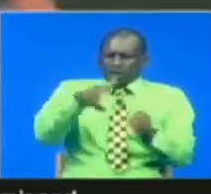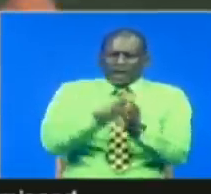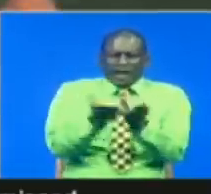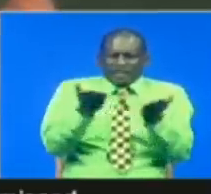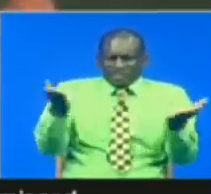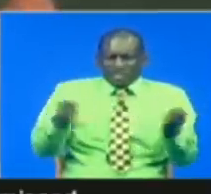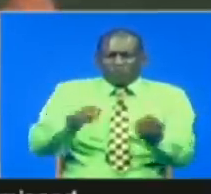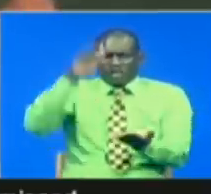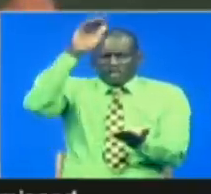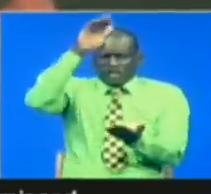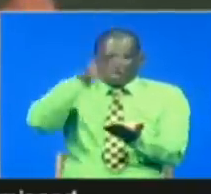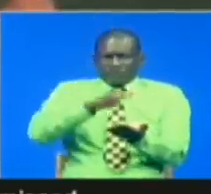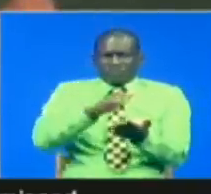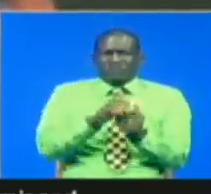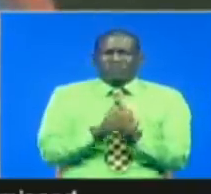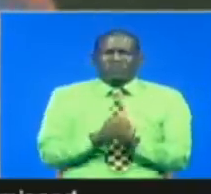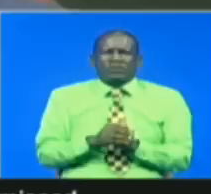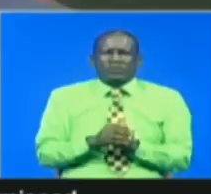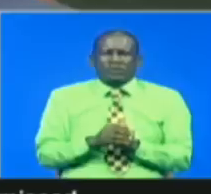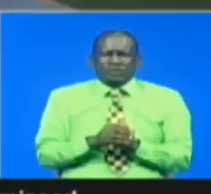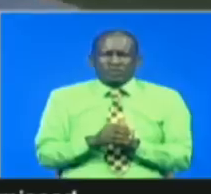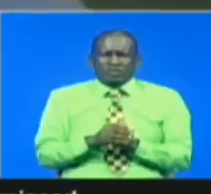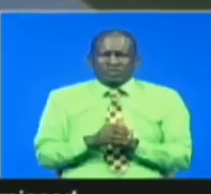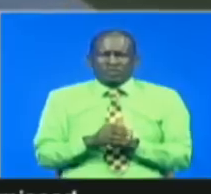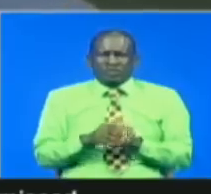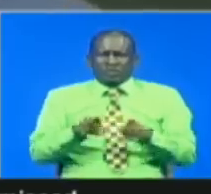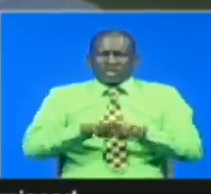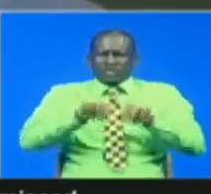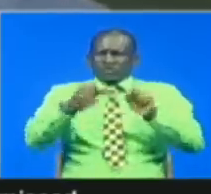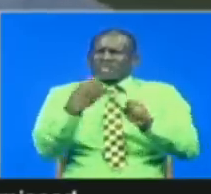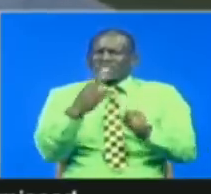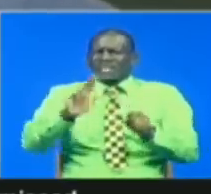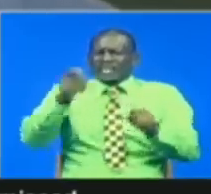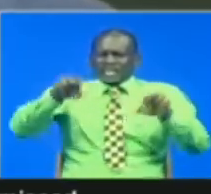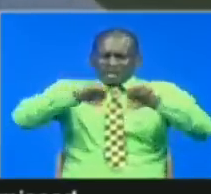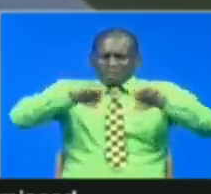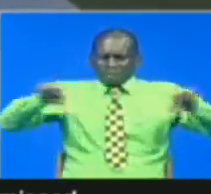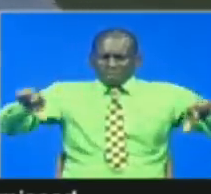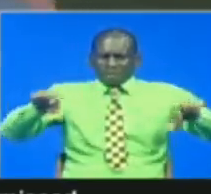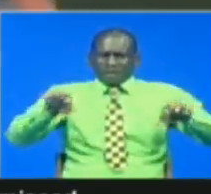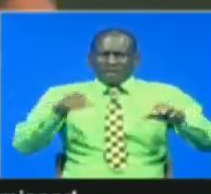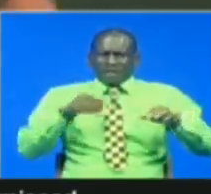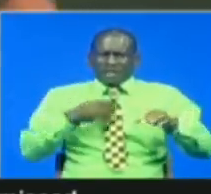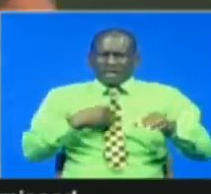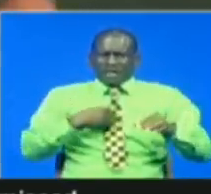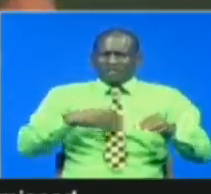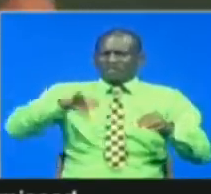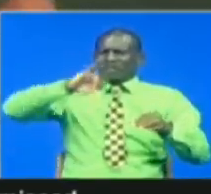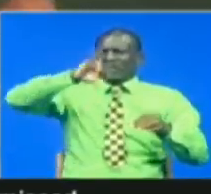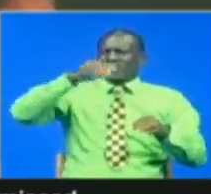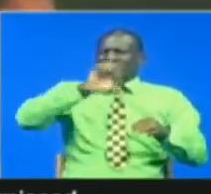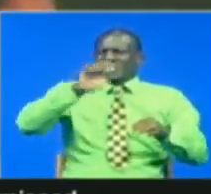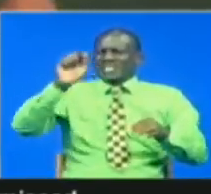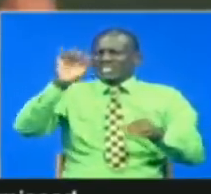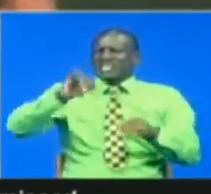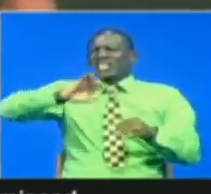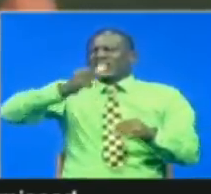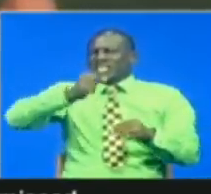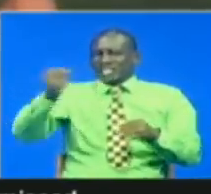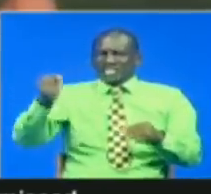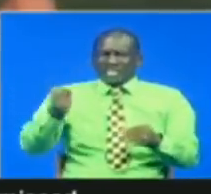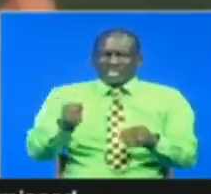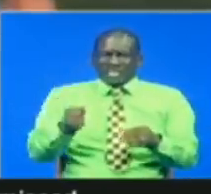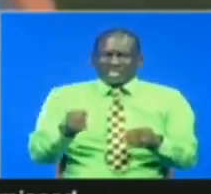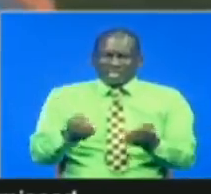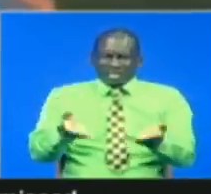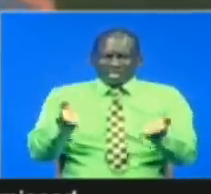But then, as you can see, the Kenya pipeline has put up a gate on the other side, meaning that